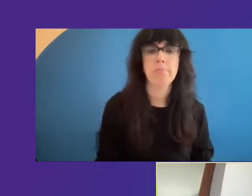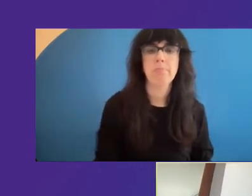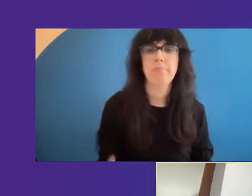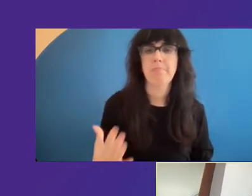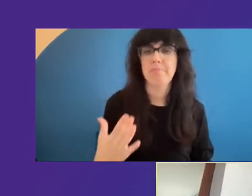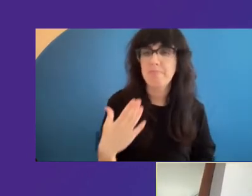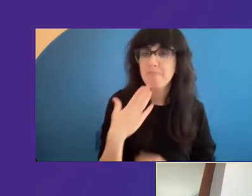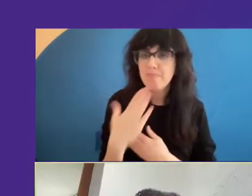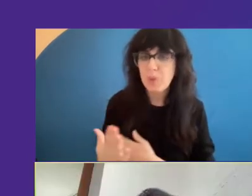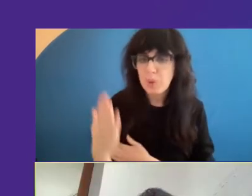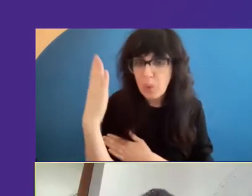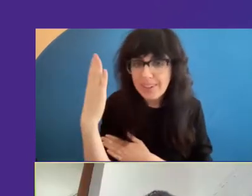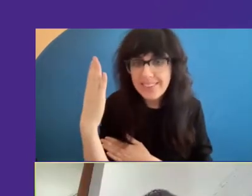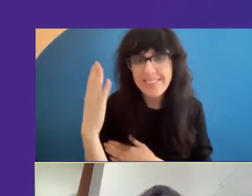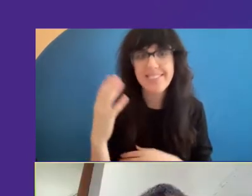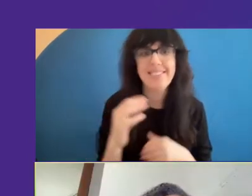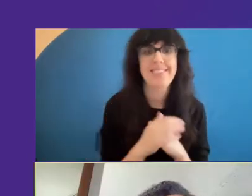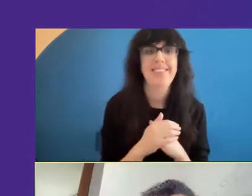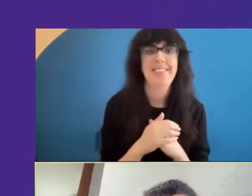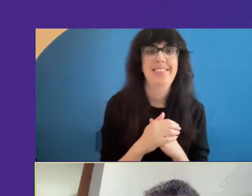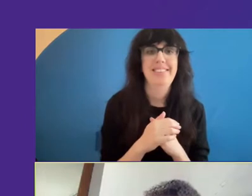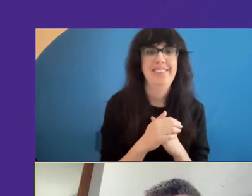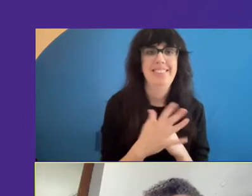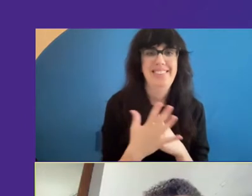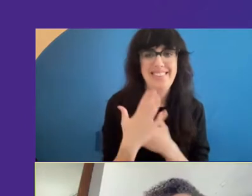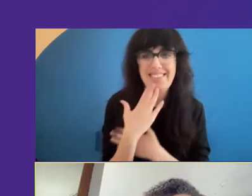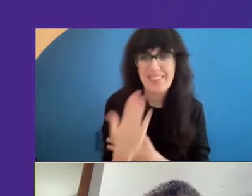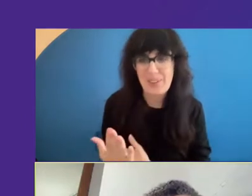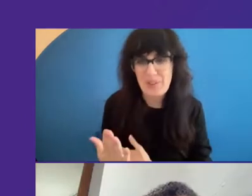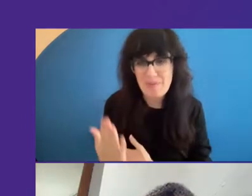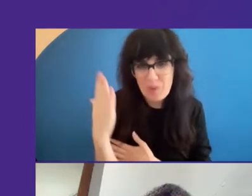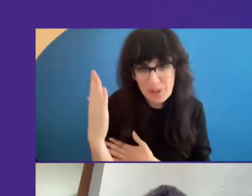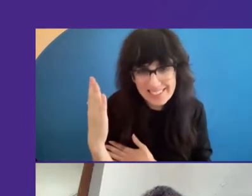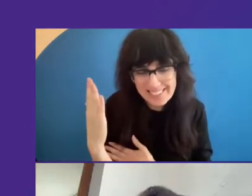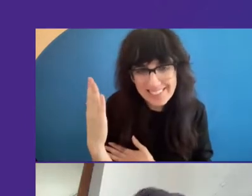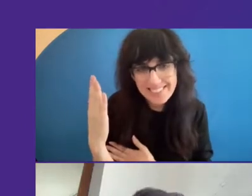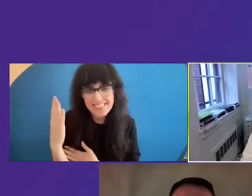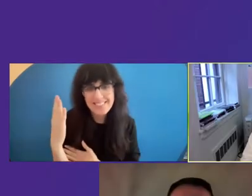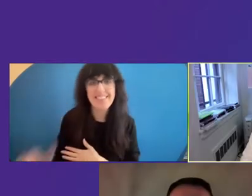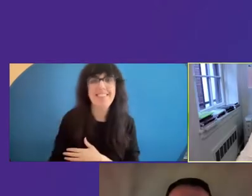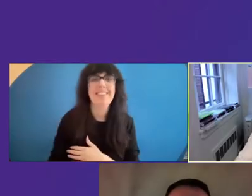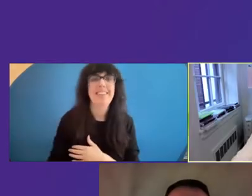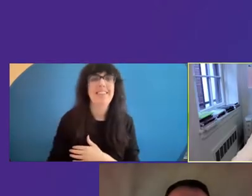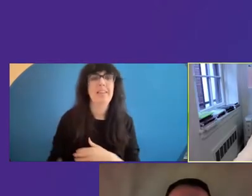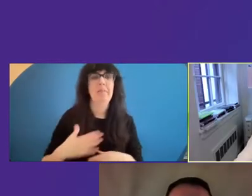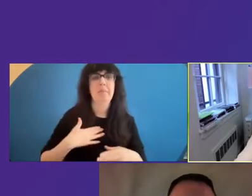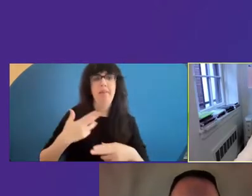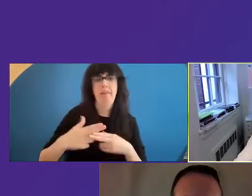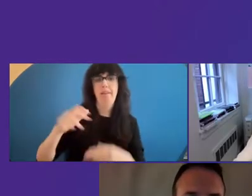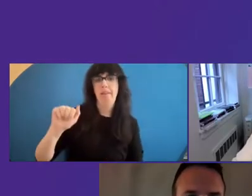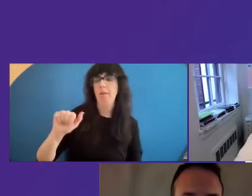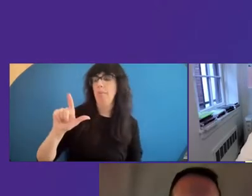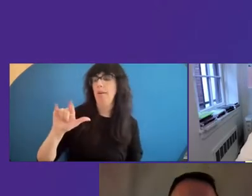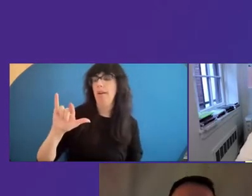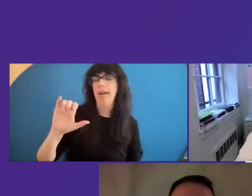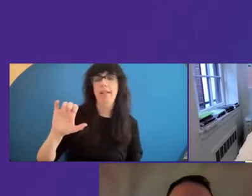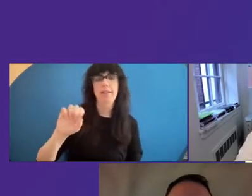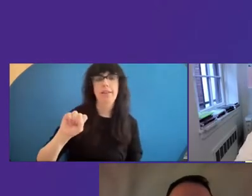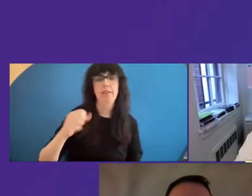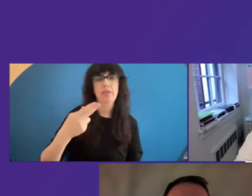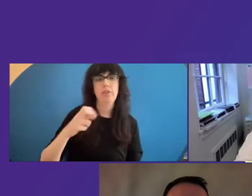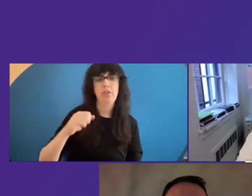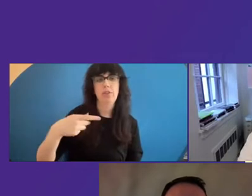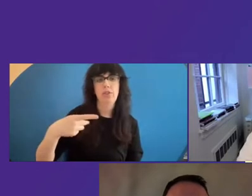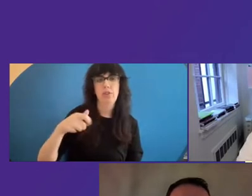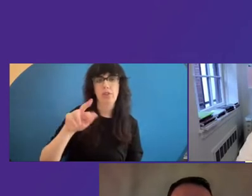Good morning. Good morning. My name is Alice Sheppard,